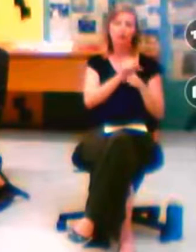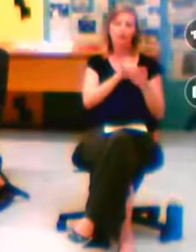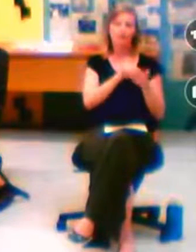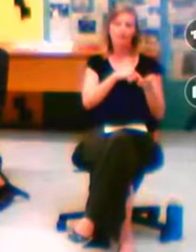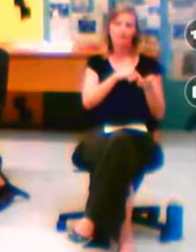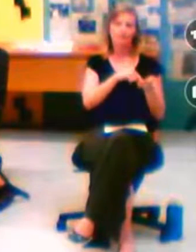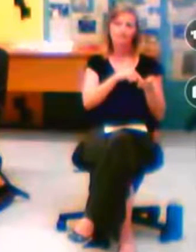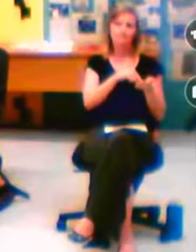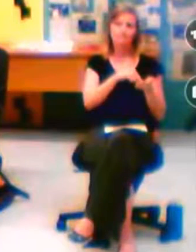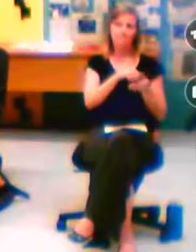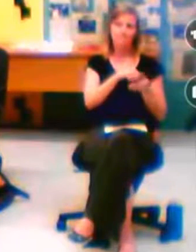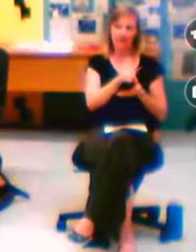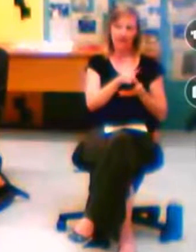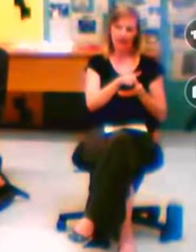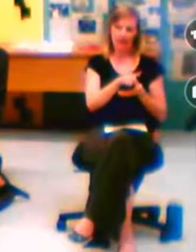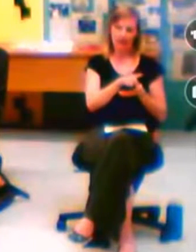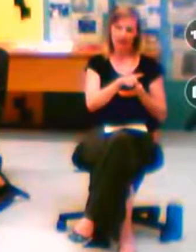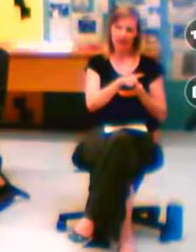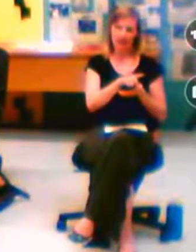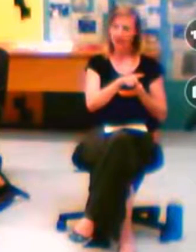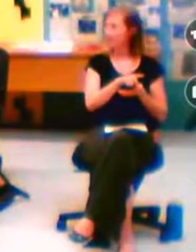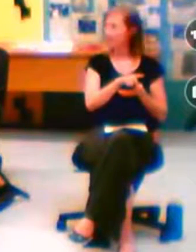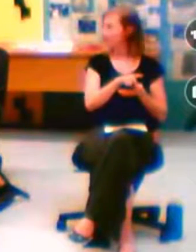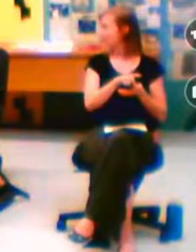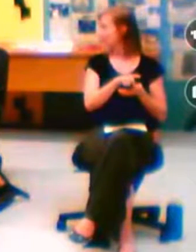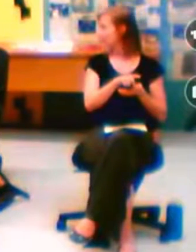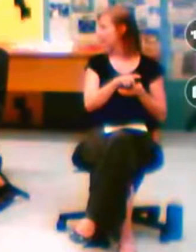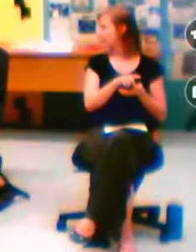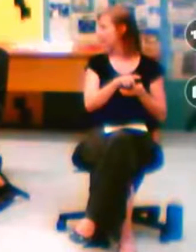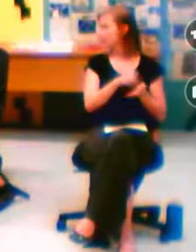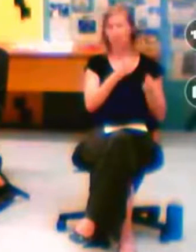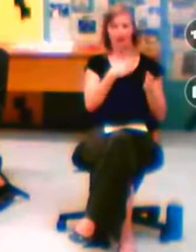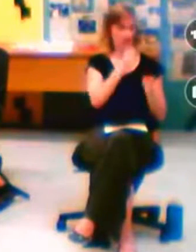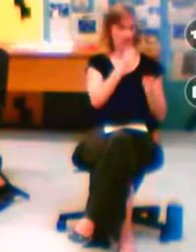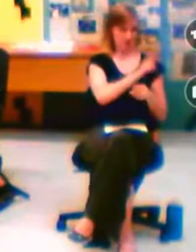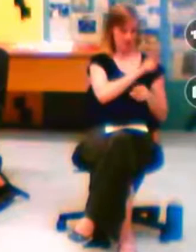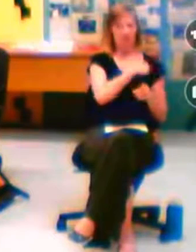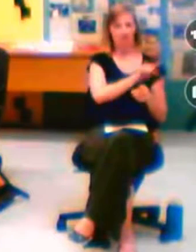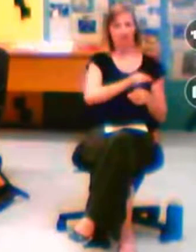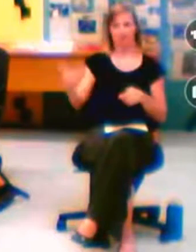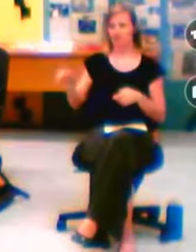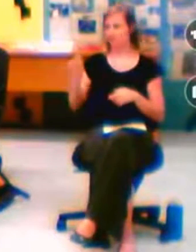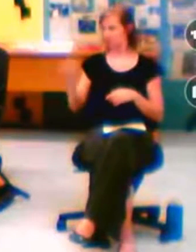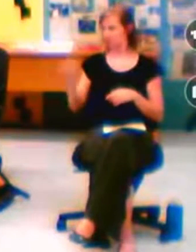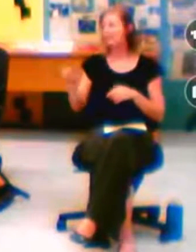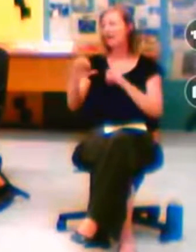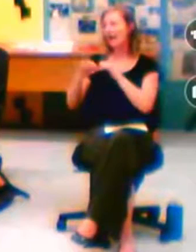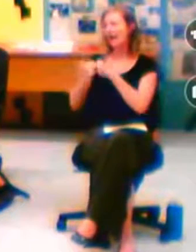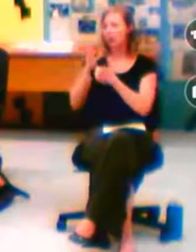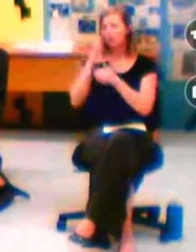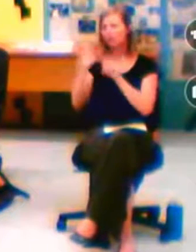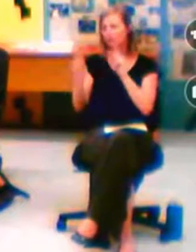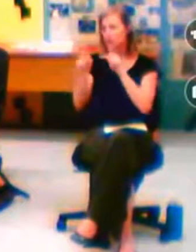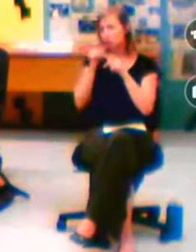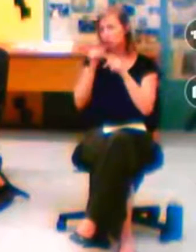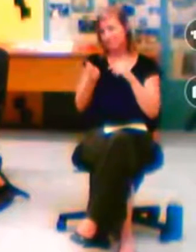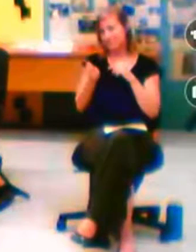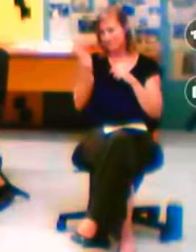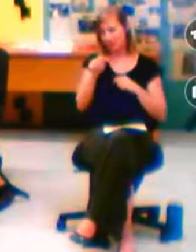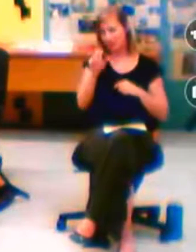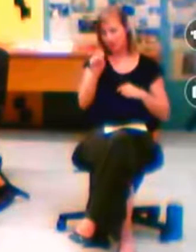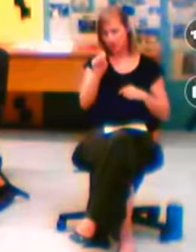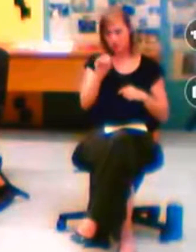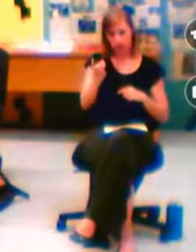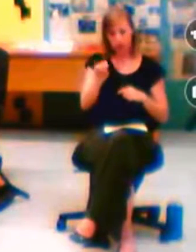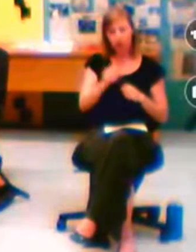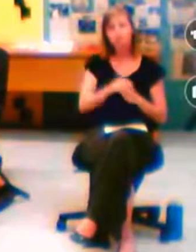are kind of around the way this is going to be paid for. So how will payments work for,